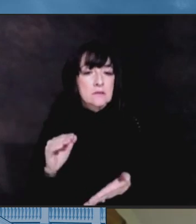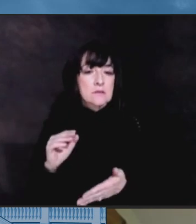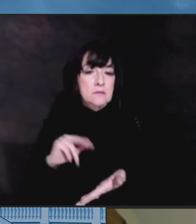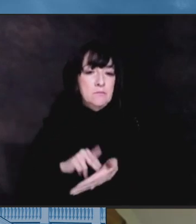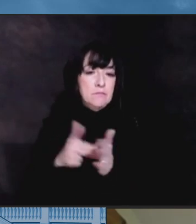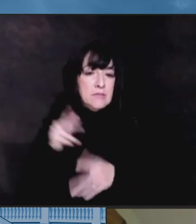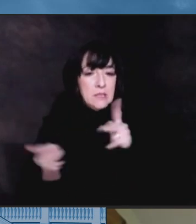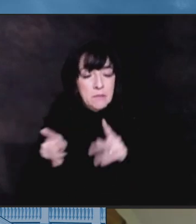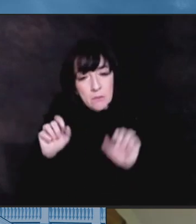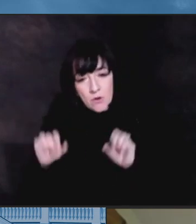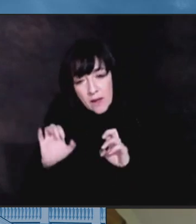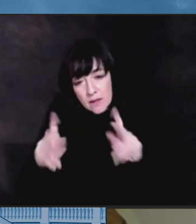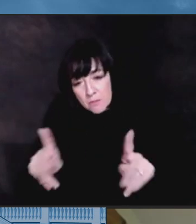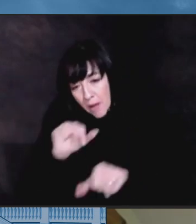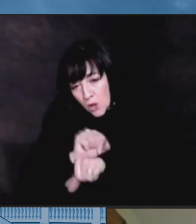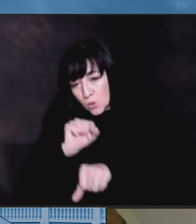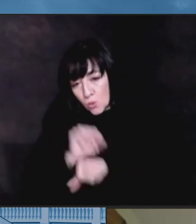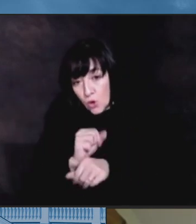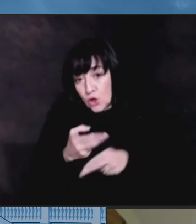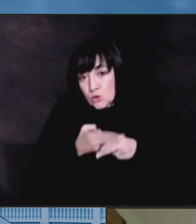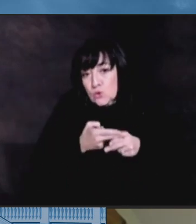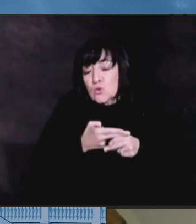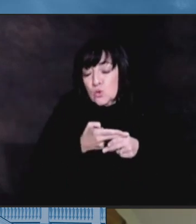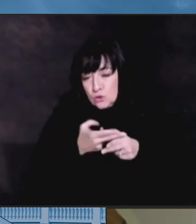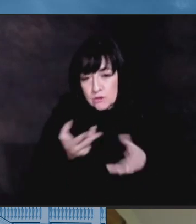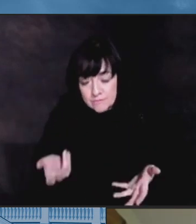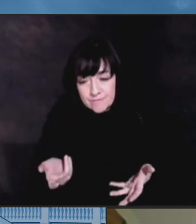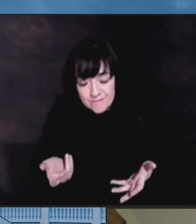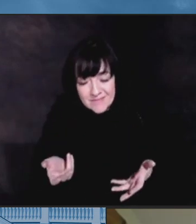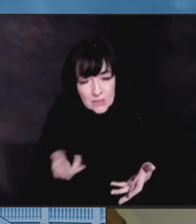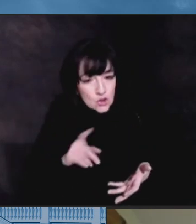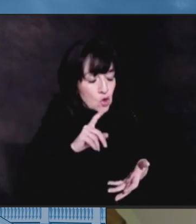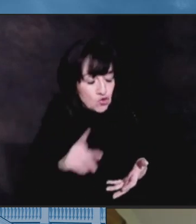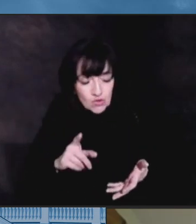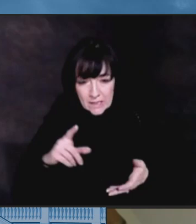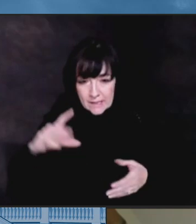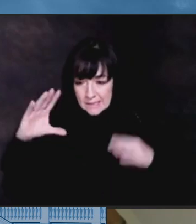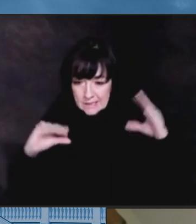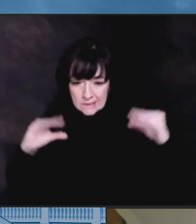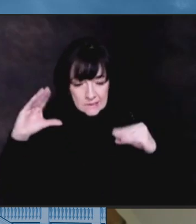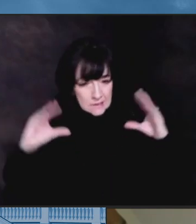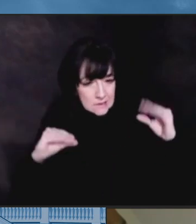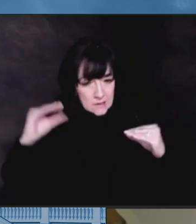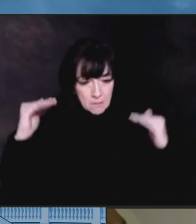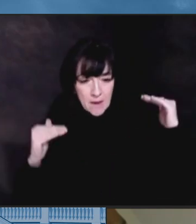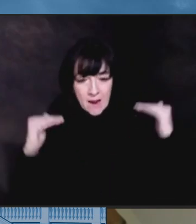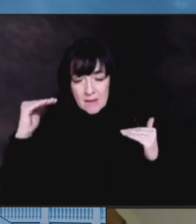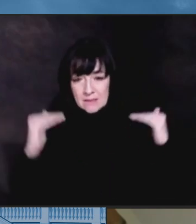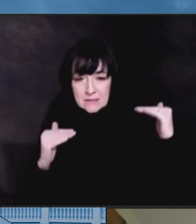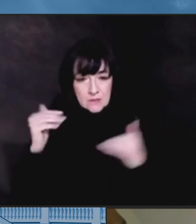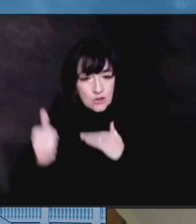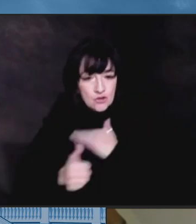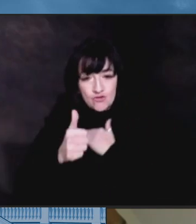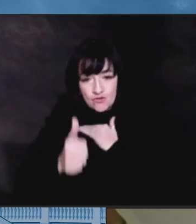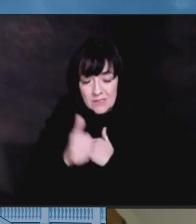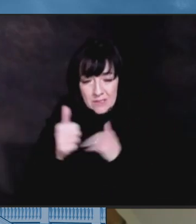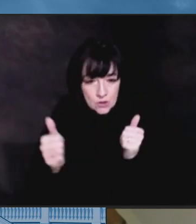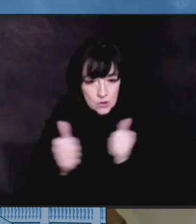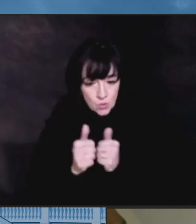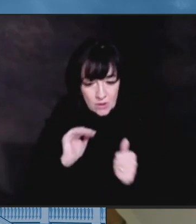things, and it starts with the hospitals themselves understanding the situation that they have with our